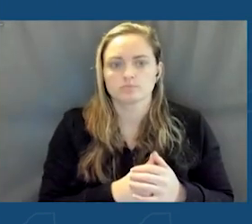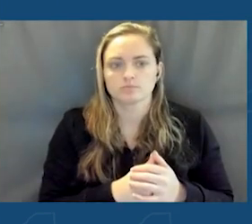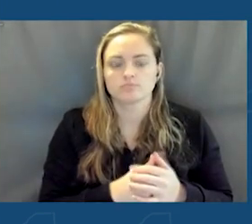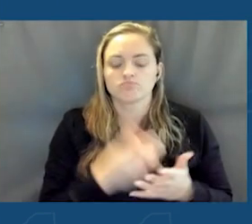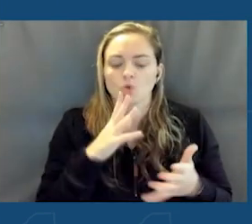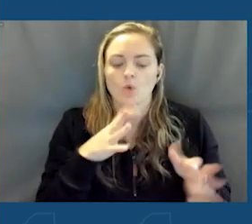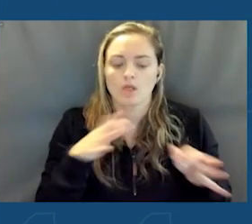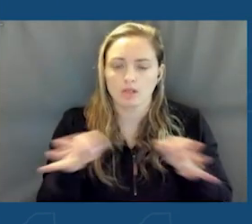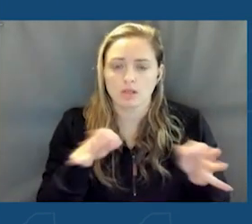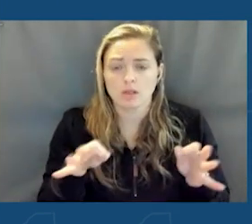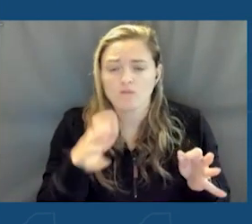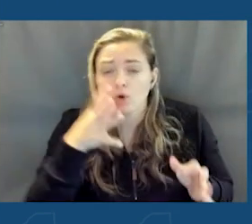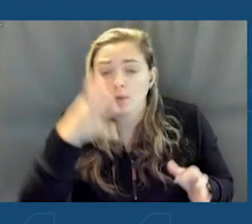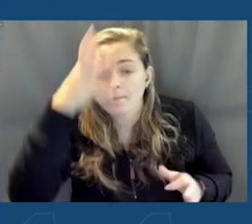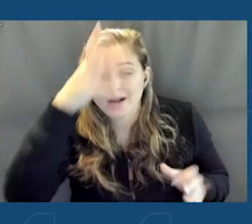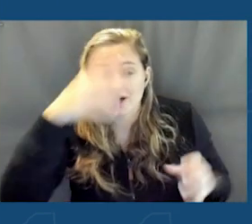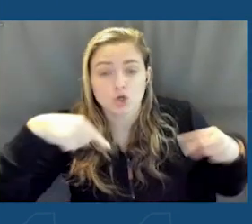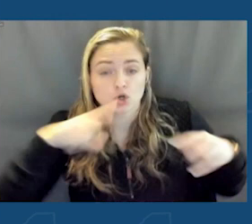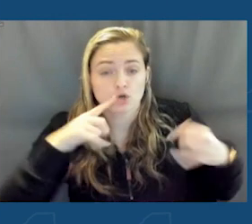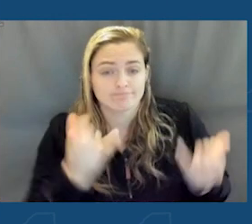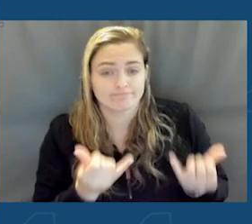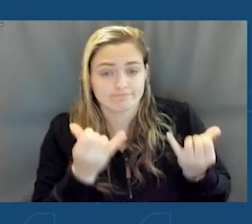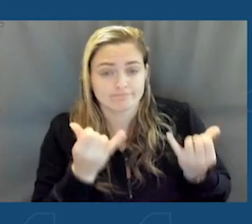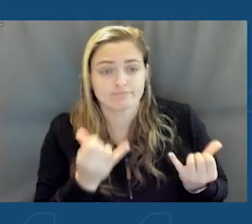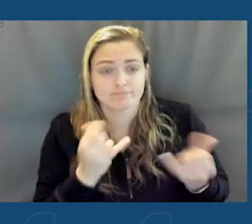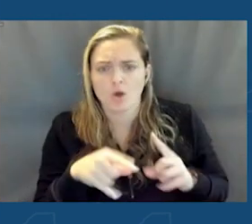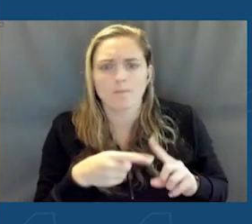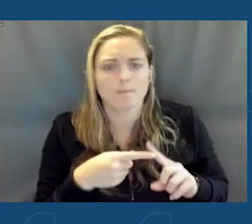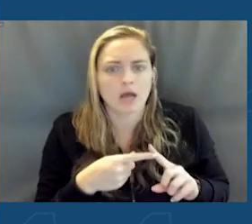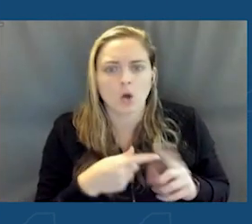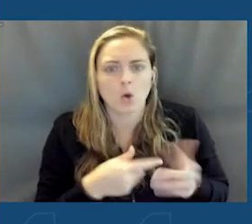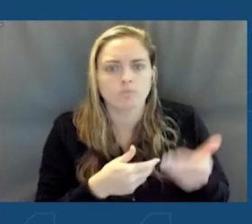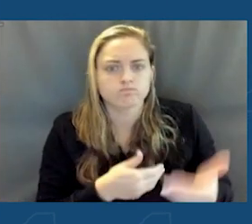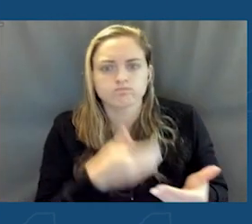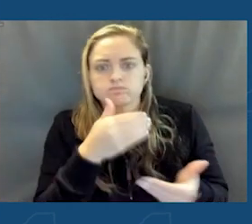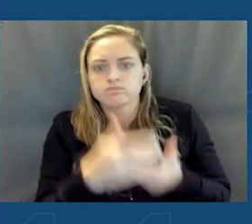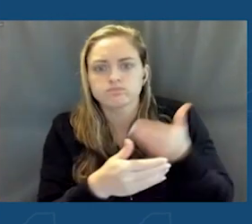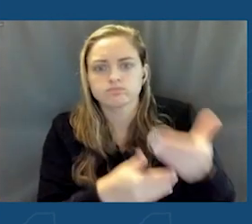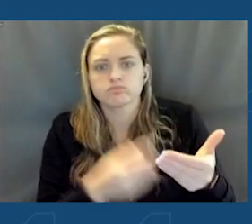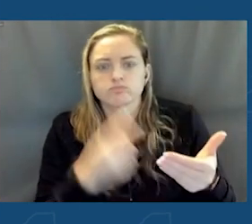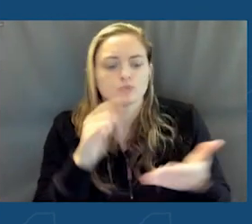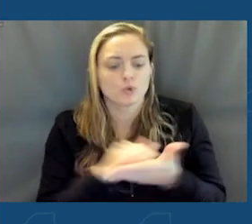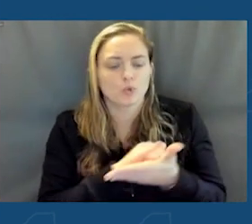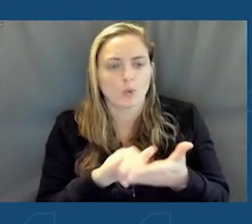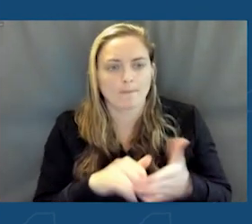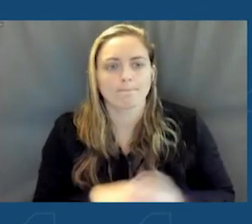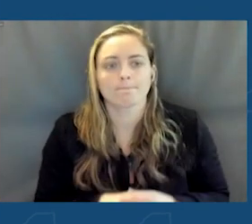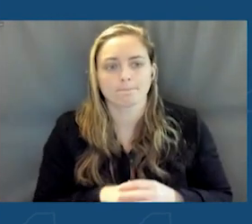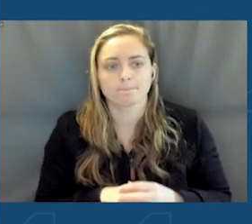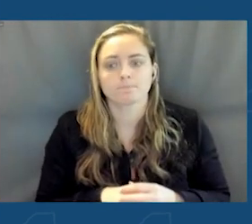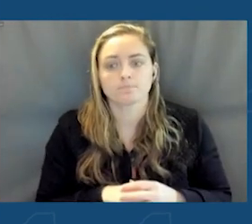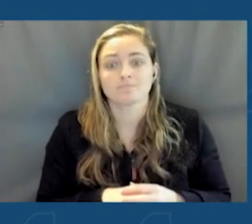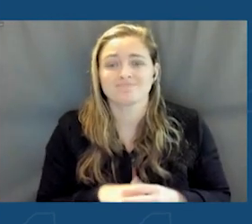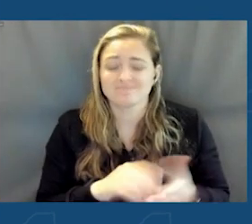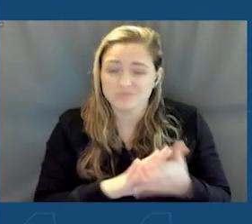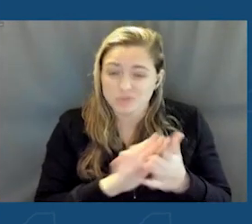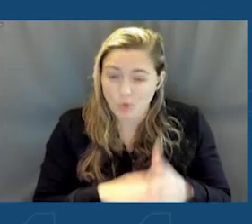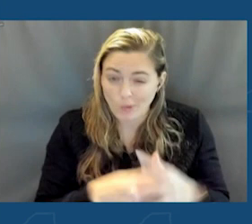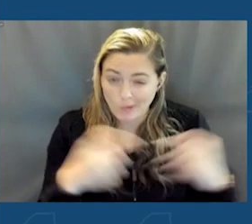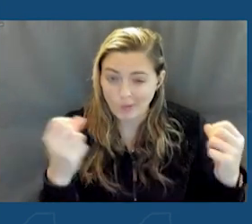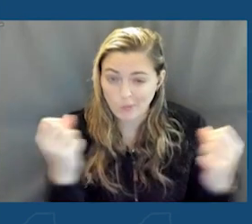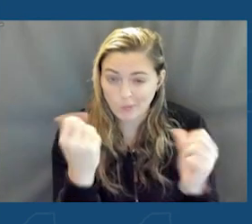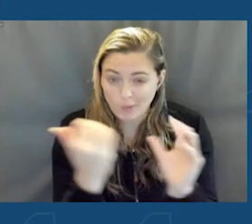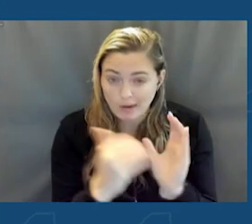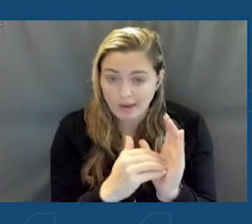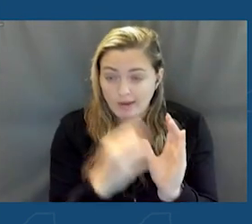especially for parents who are nervous right now, about what the steps are that we're taking in New York. So getting colder outside. Half